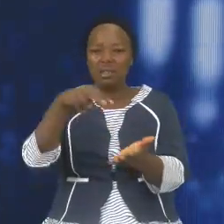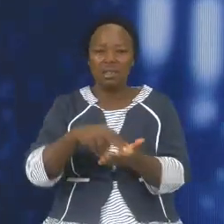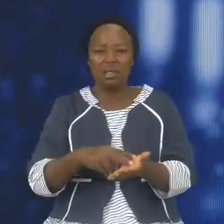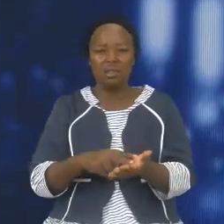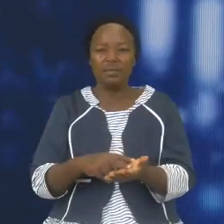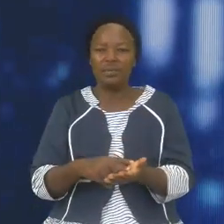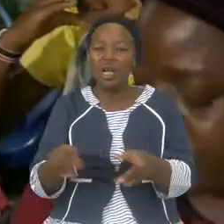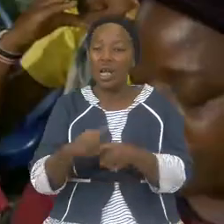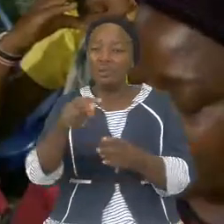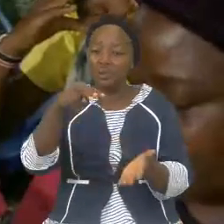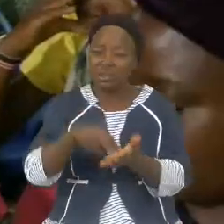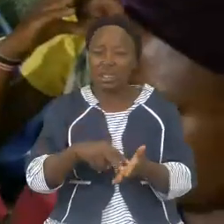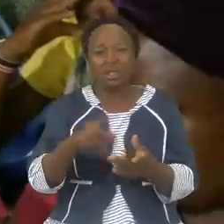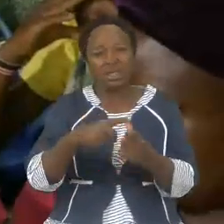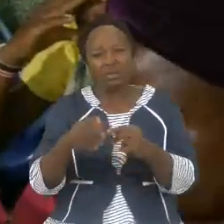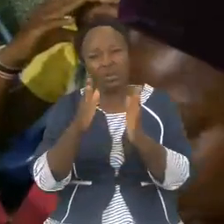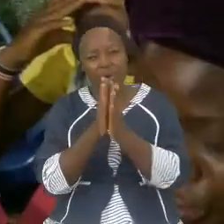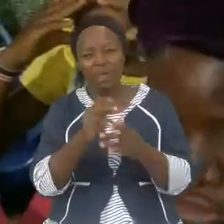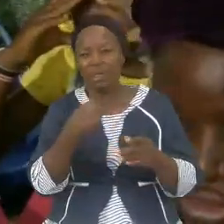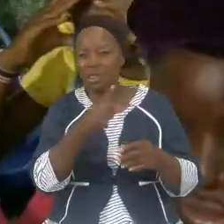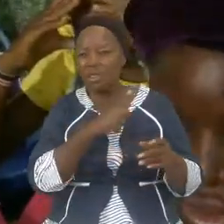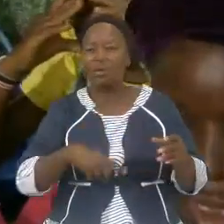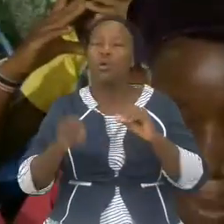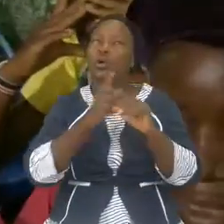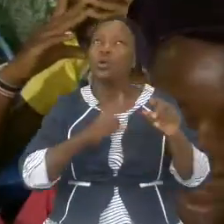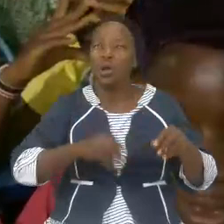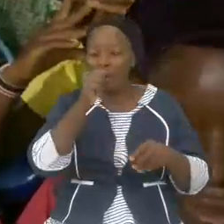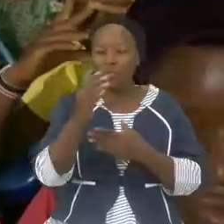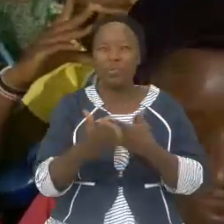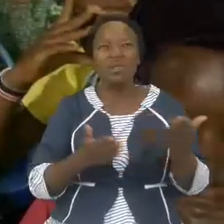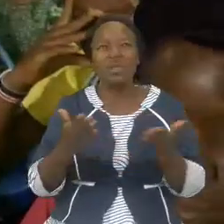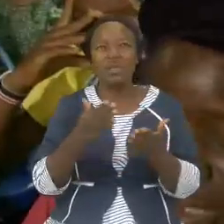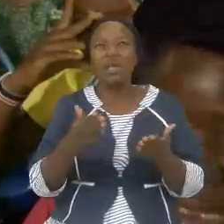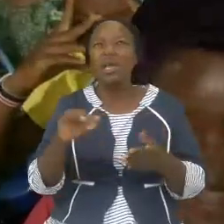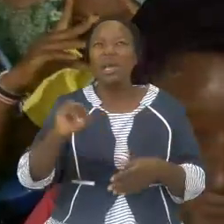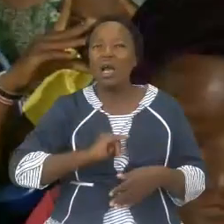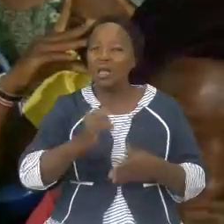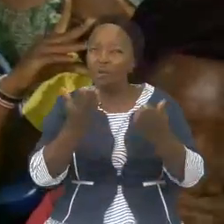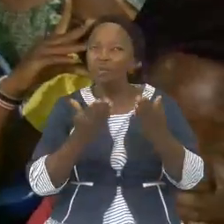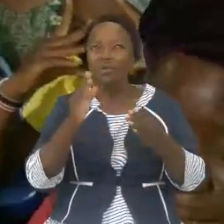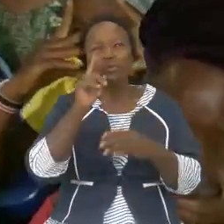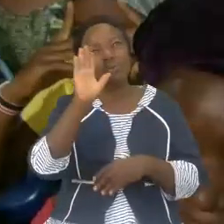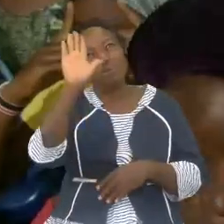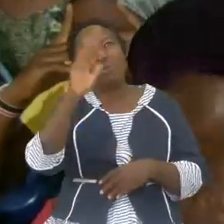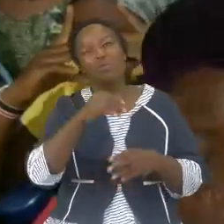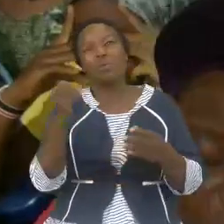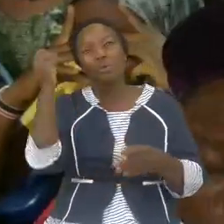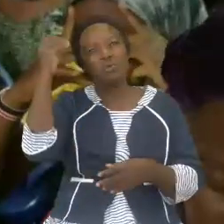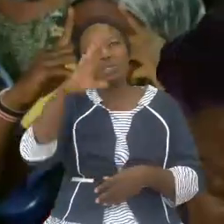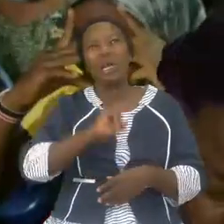up, you are telling the Lord, oh Lord, I'm here. I want your grace. I want